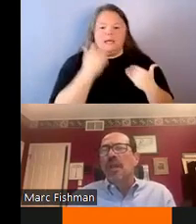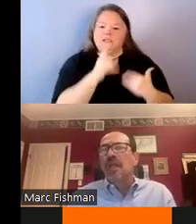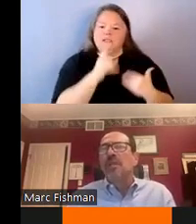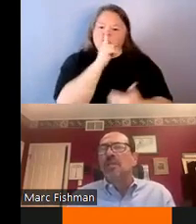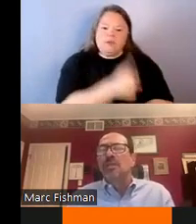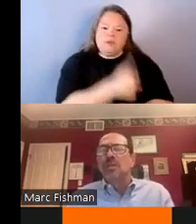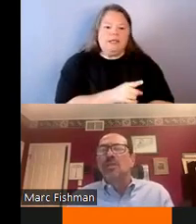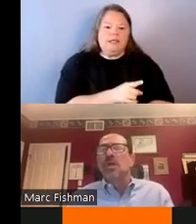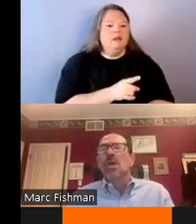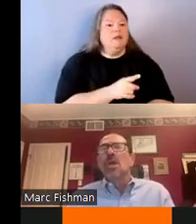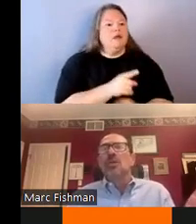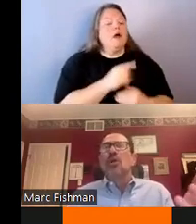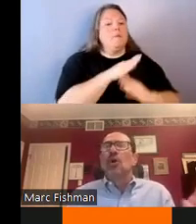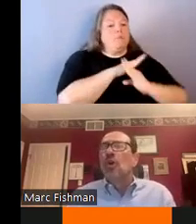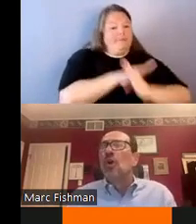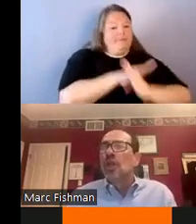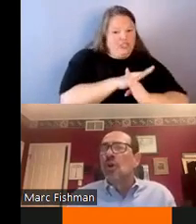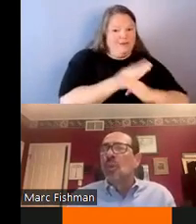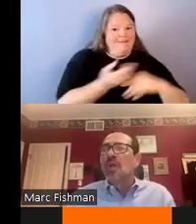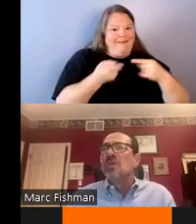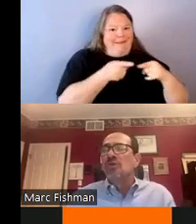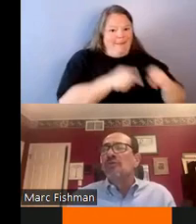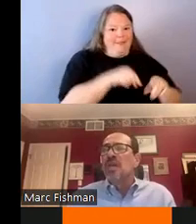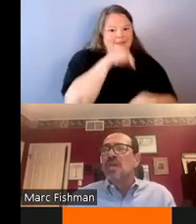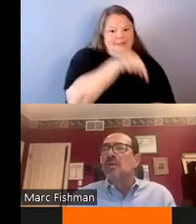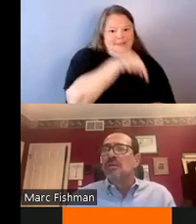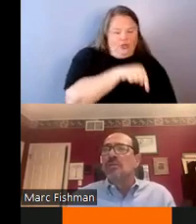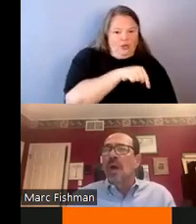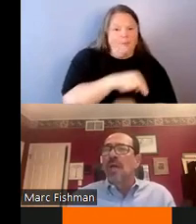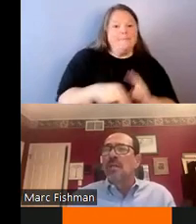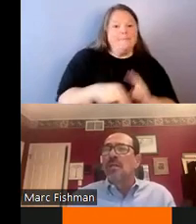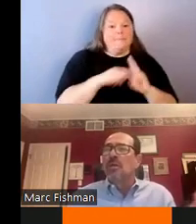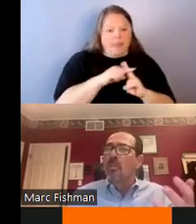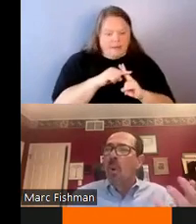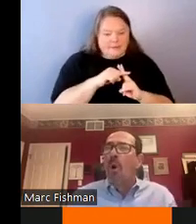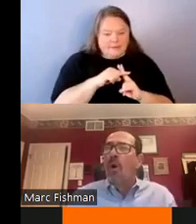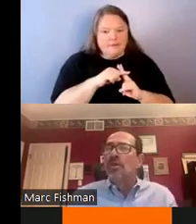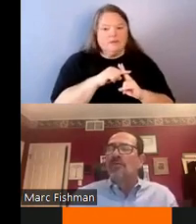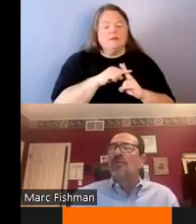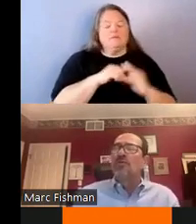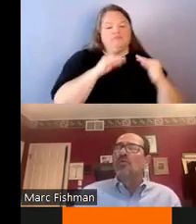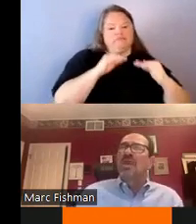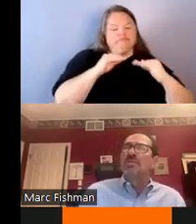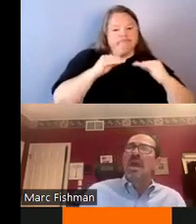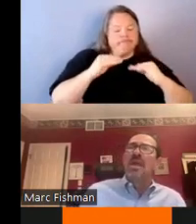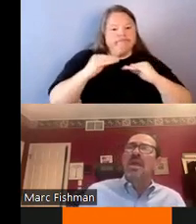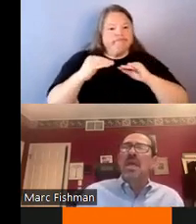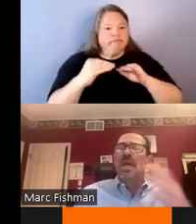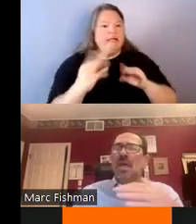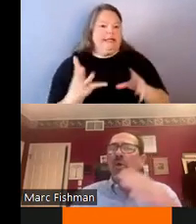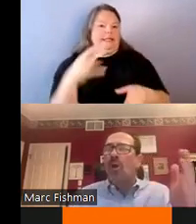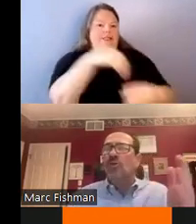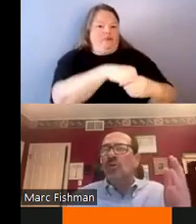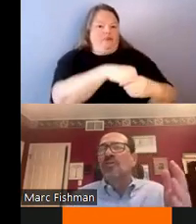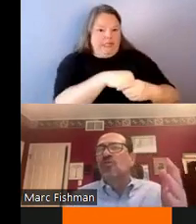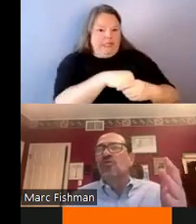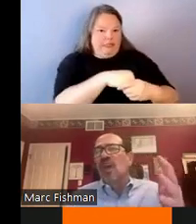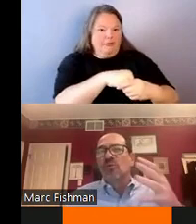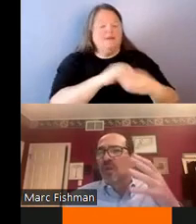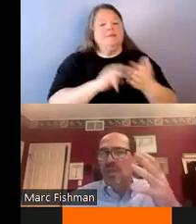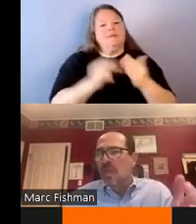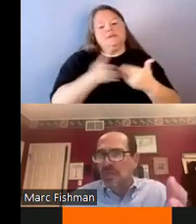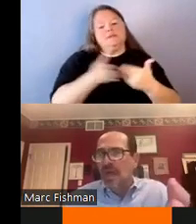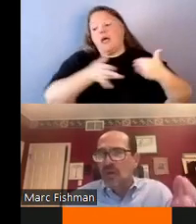relapsing chronic illnesses, the earlier we intervene, right, the more difference we can make in altering